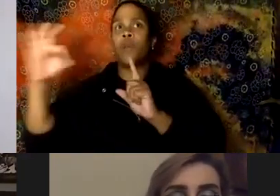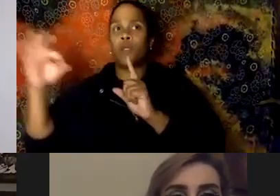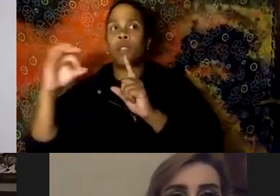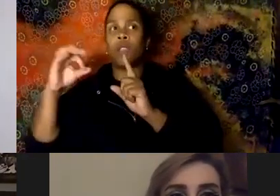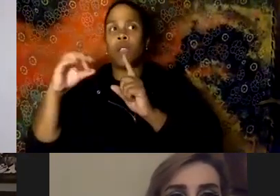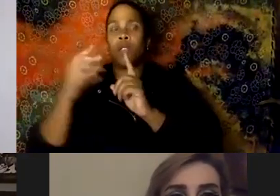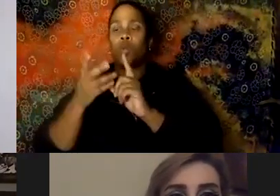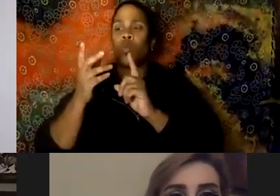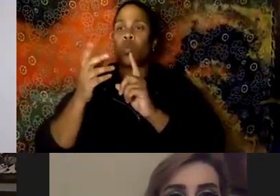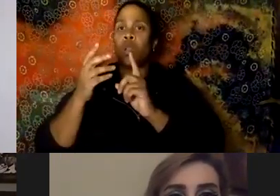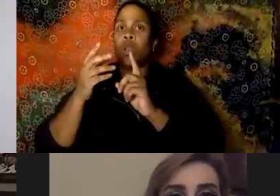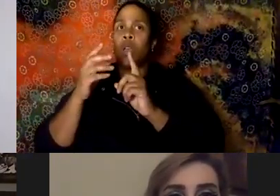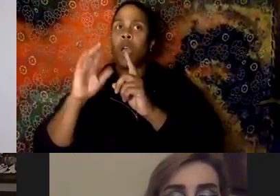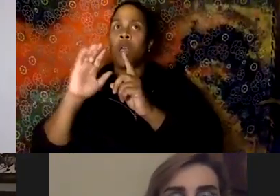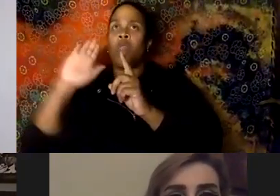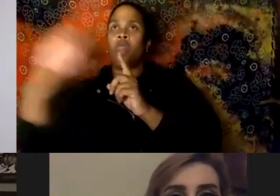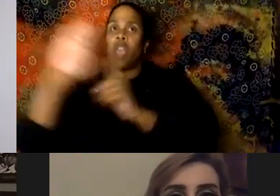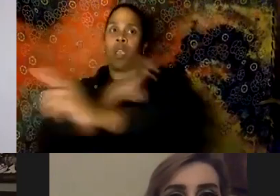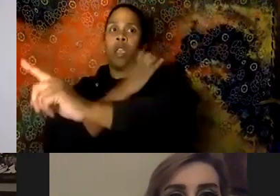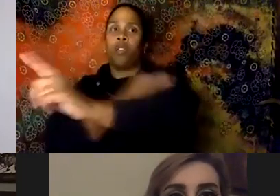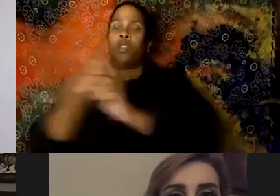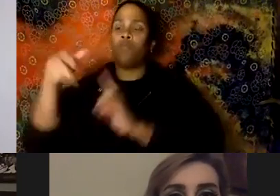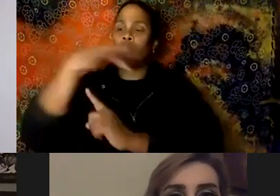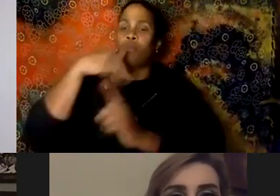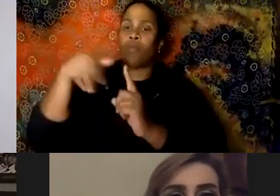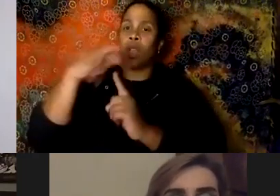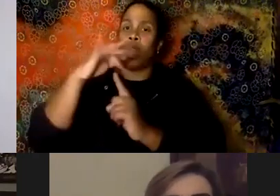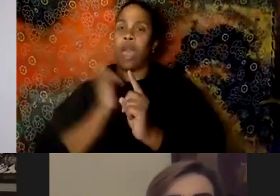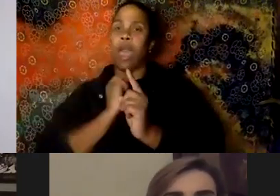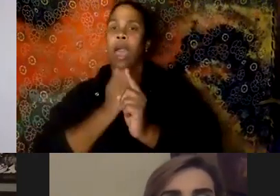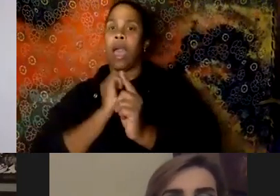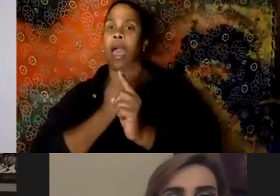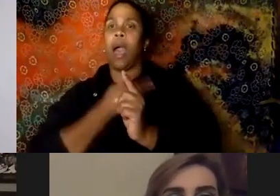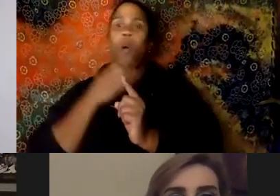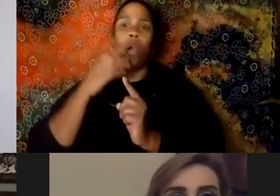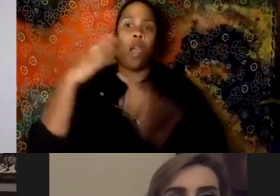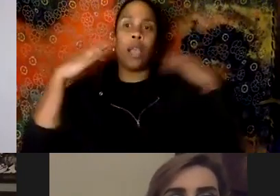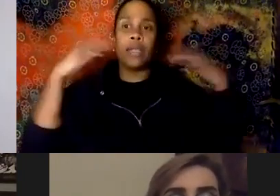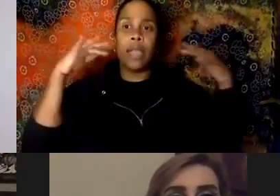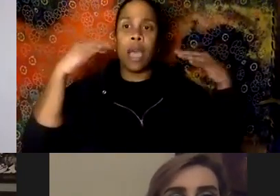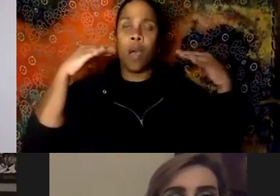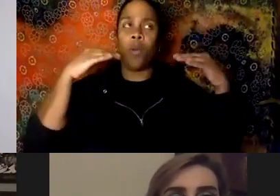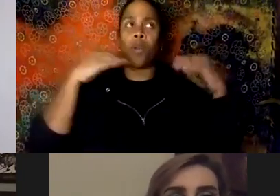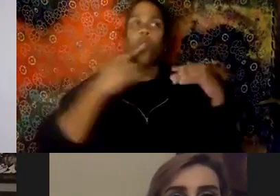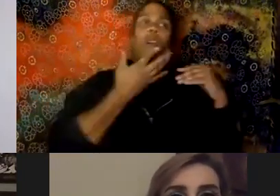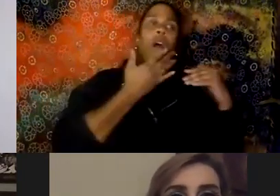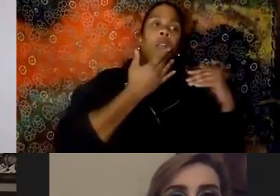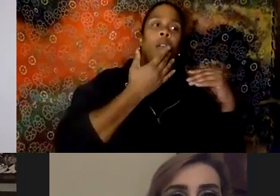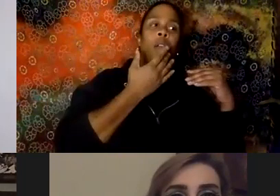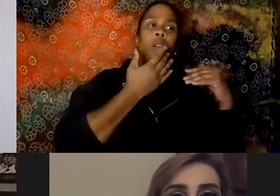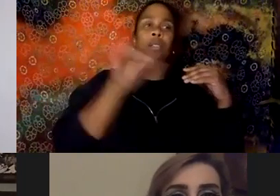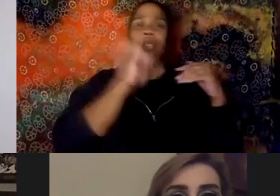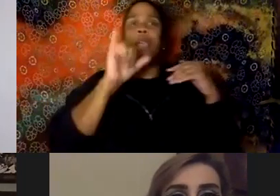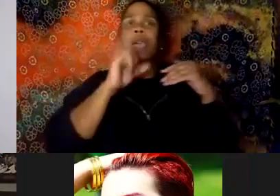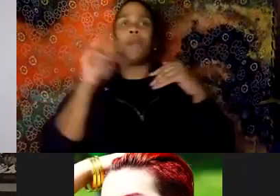our sound so that they can do transmissions, right? But when you think of sound, when you think of color as sound frozen, what you're